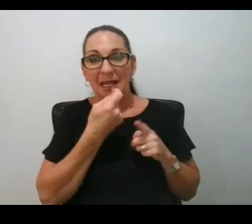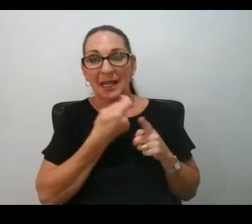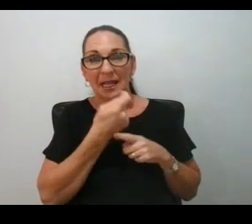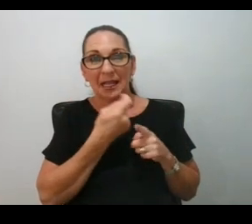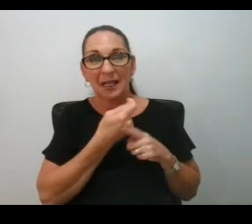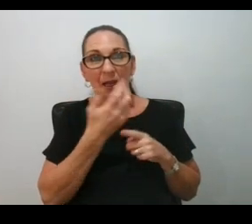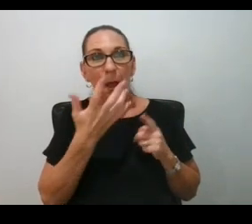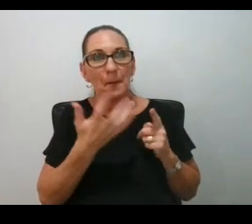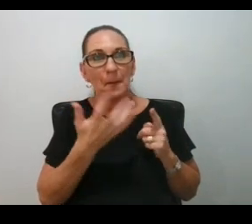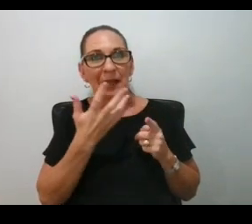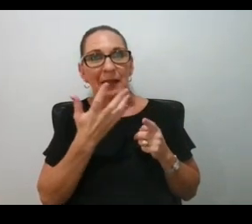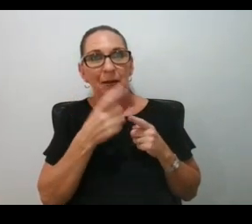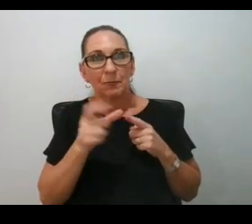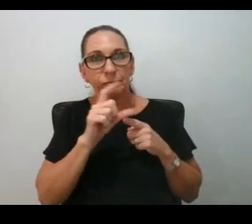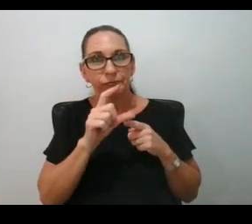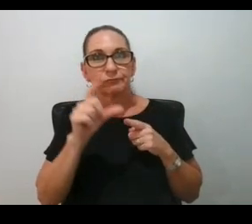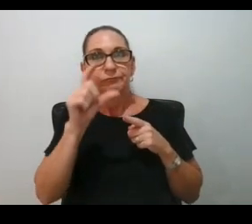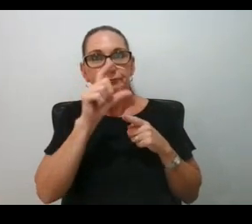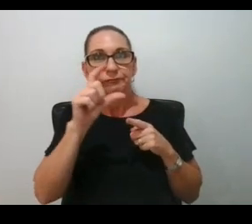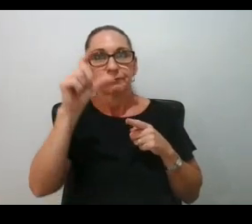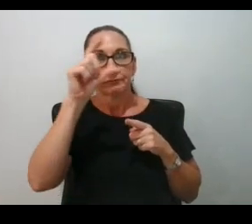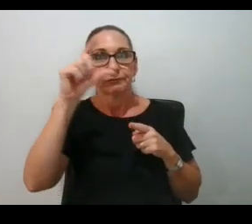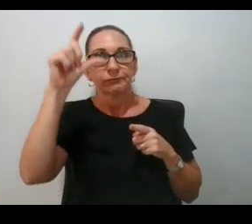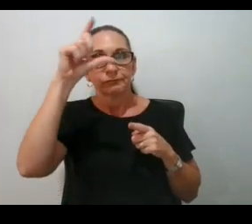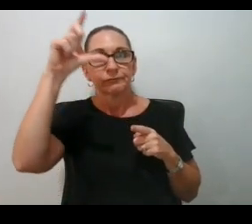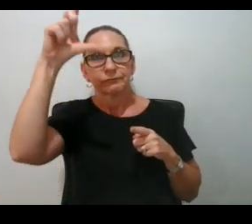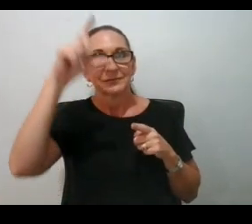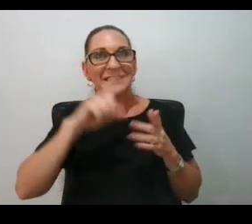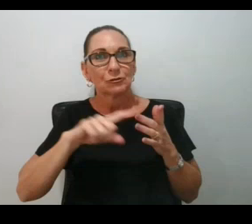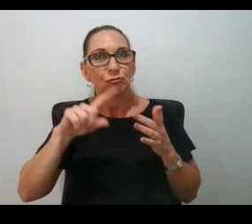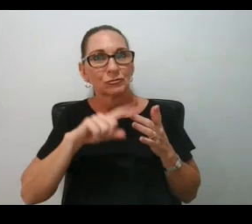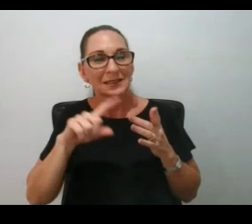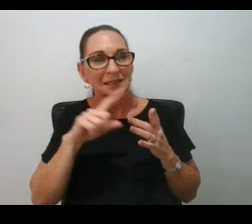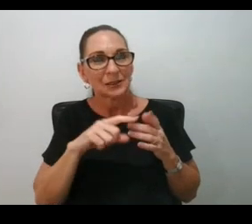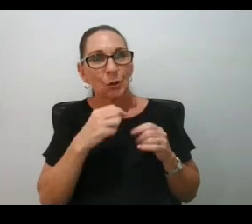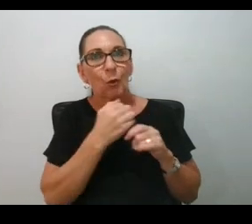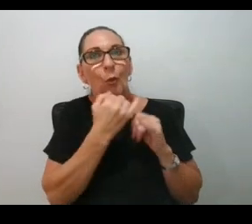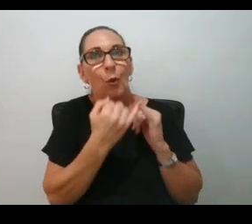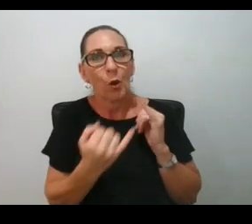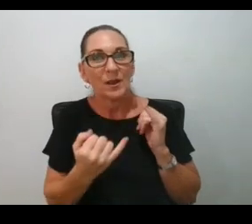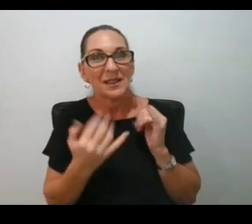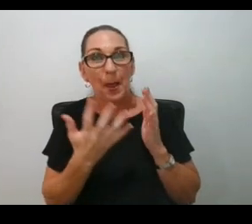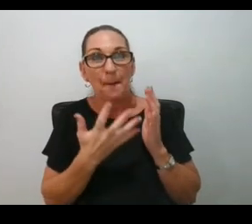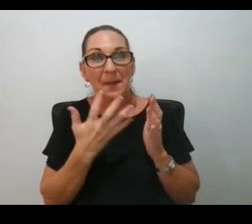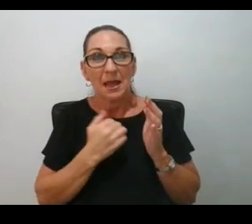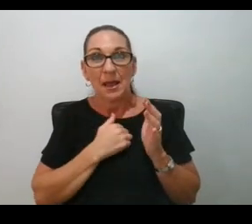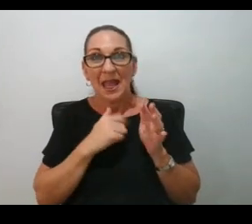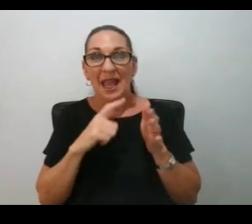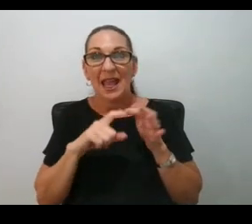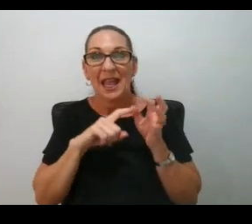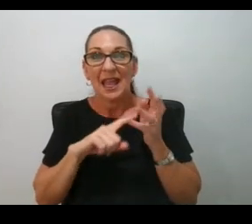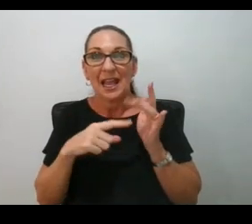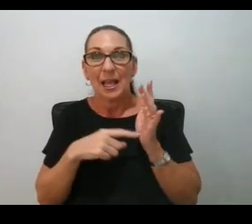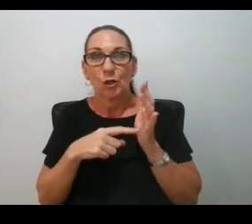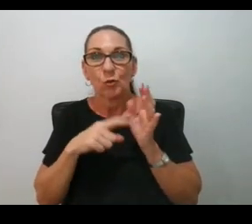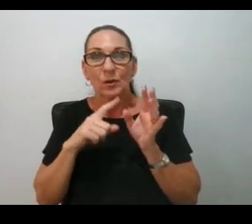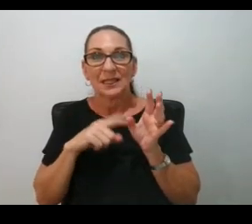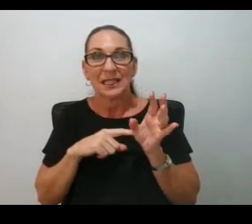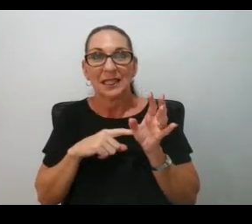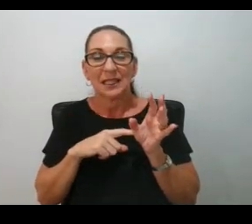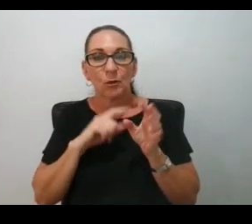compounding upon interest, is compounding on interest. And what that means is the little bit of equity they've got would be eaten up really